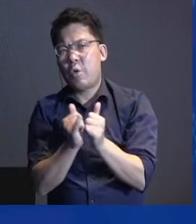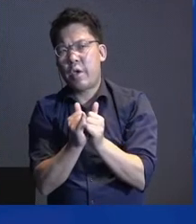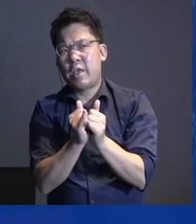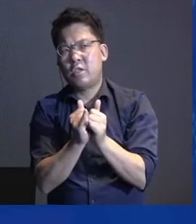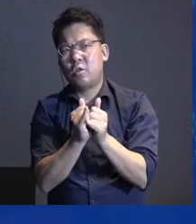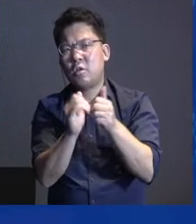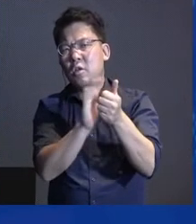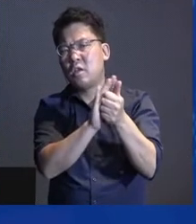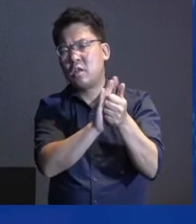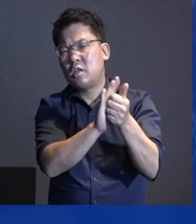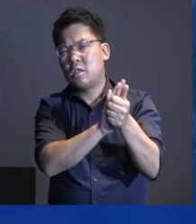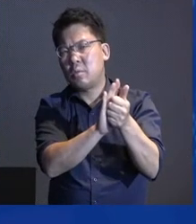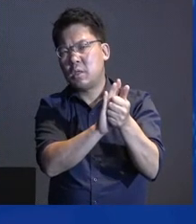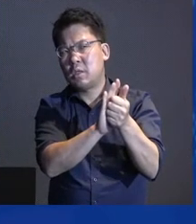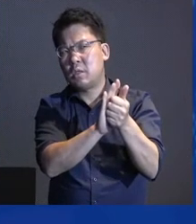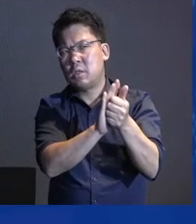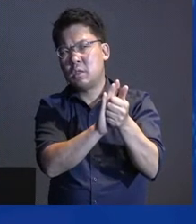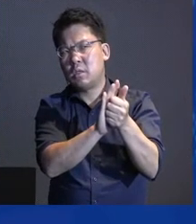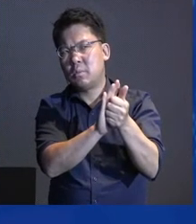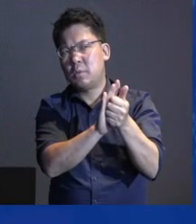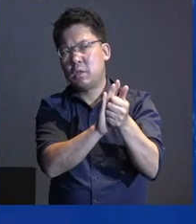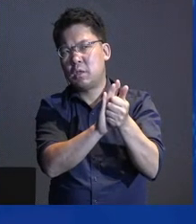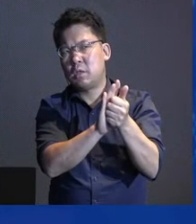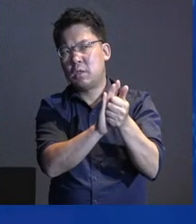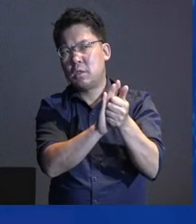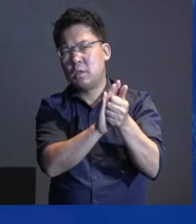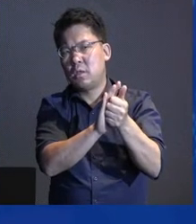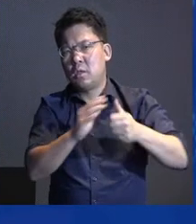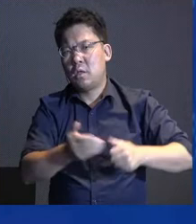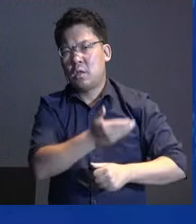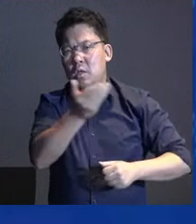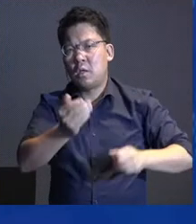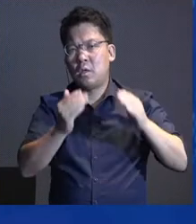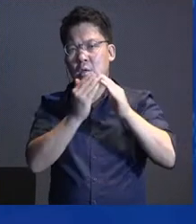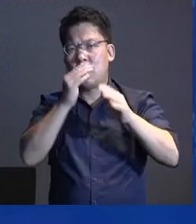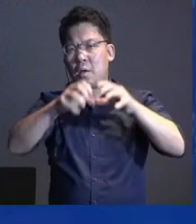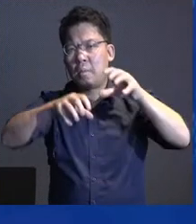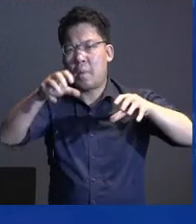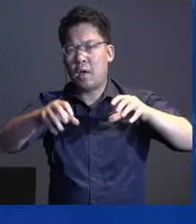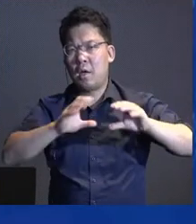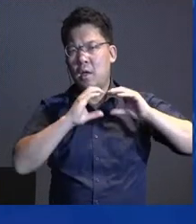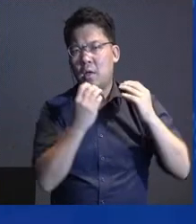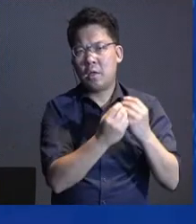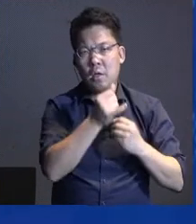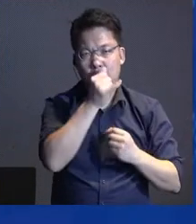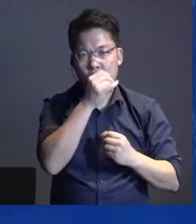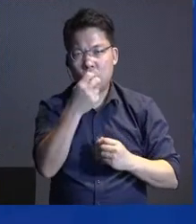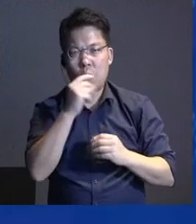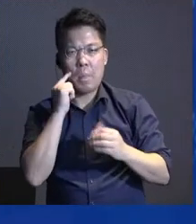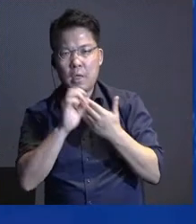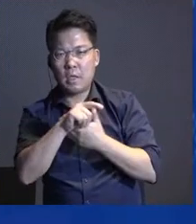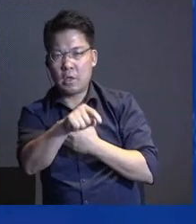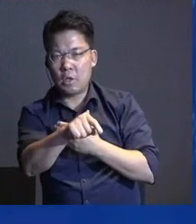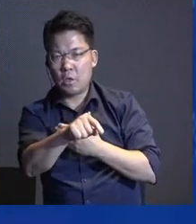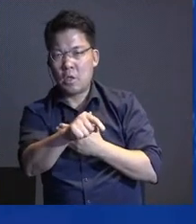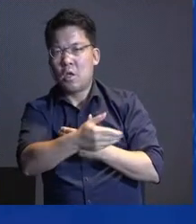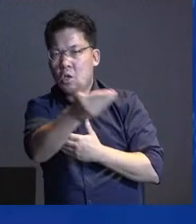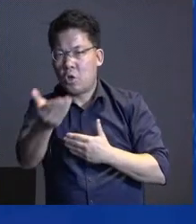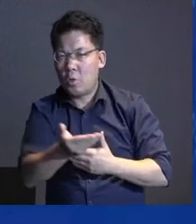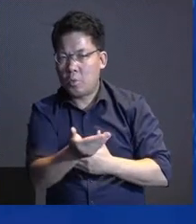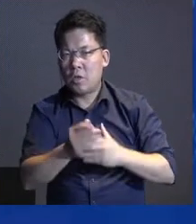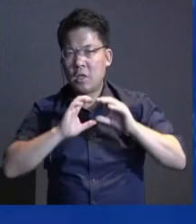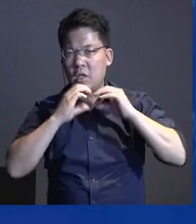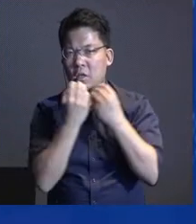joining the club or having a club in your village is supports with it reducing the